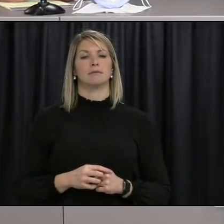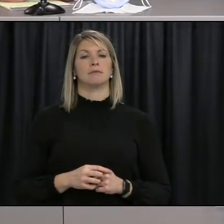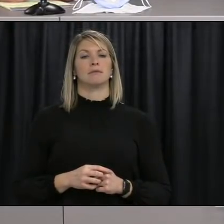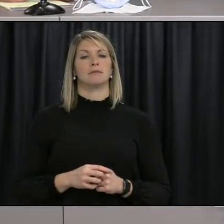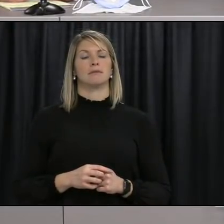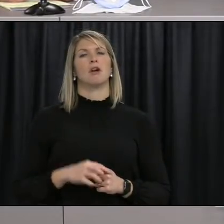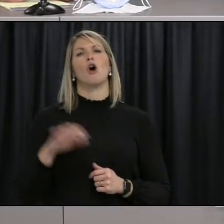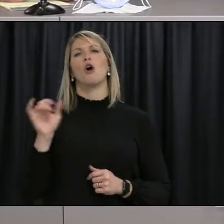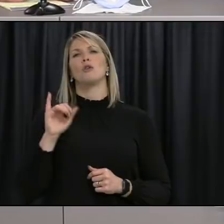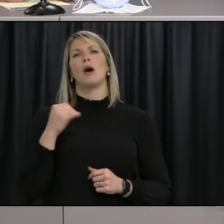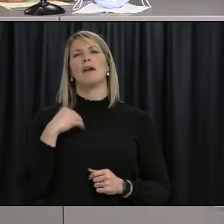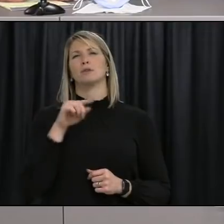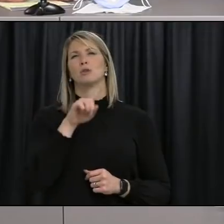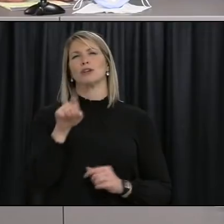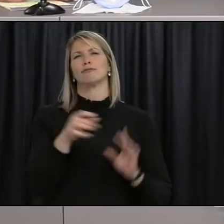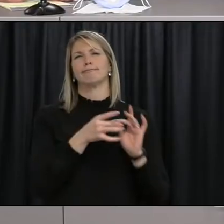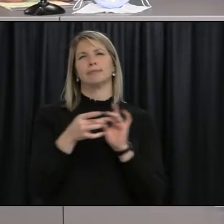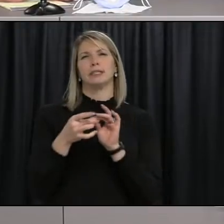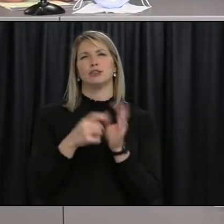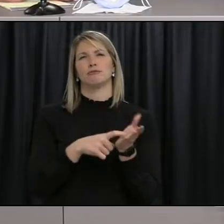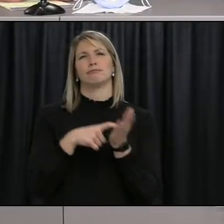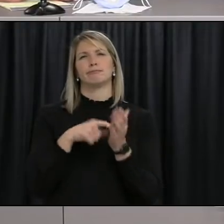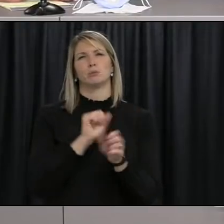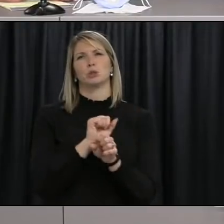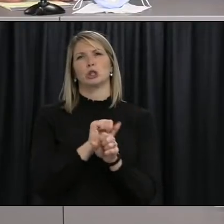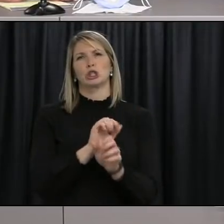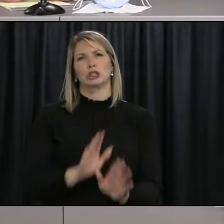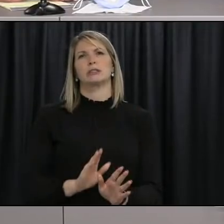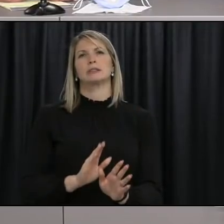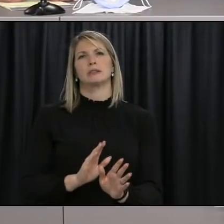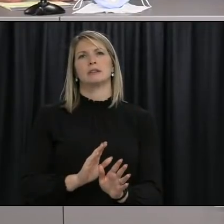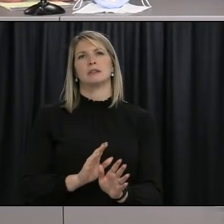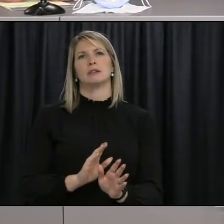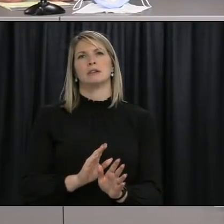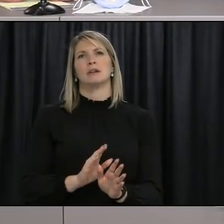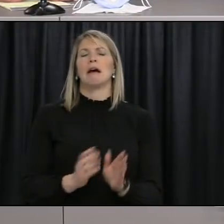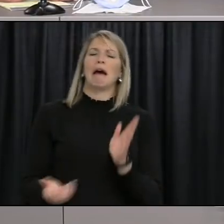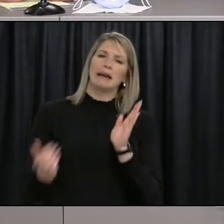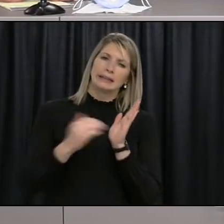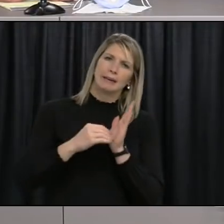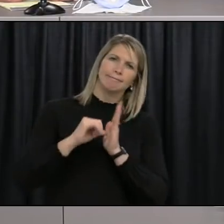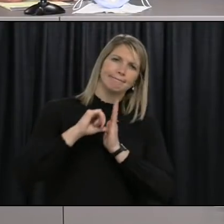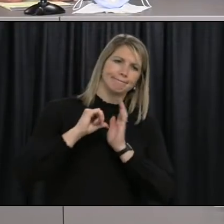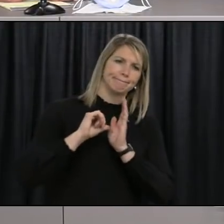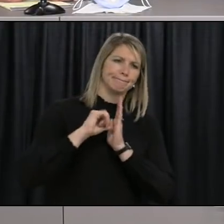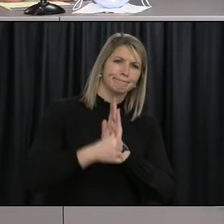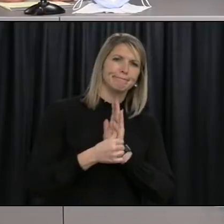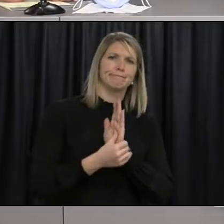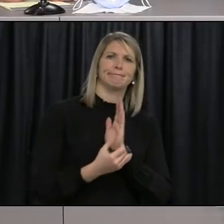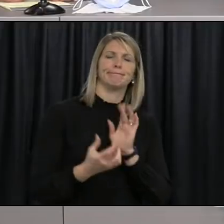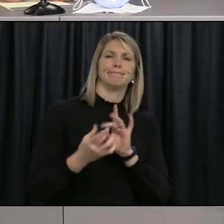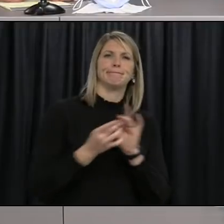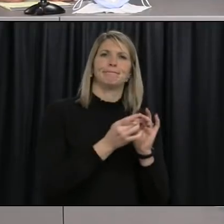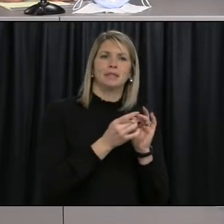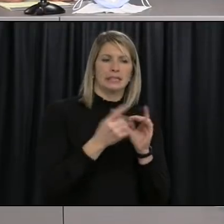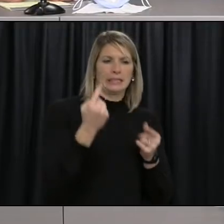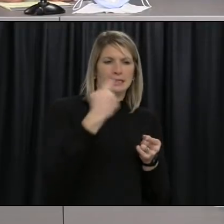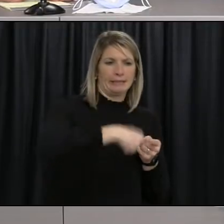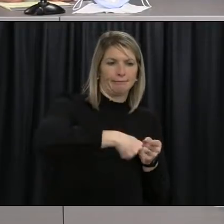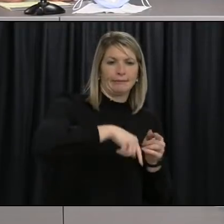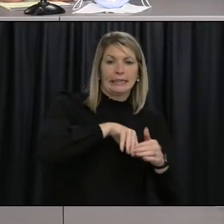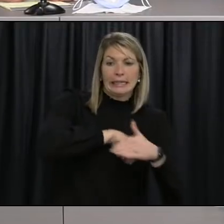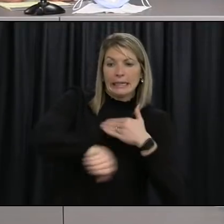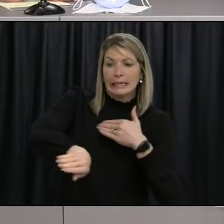regarding essential workers. It's one that's been asked time and time again when it comes to point of entry testing. If this is another tool that we could use in